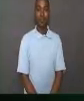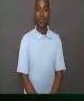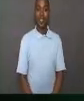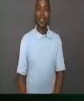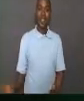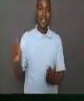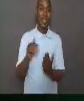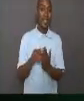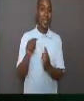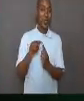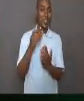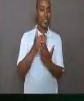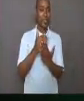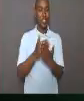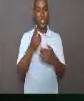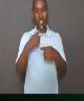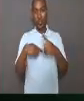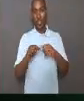Let's get back to our lesson.